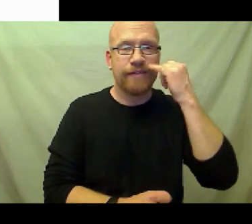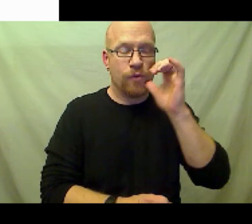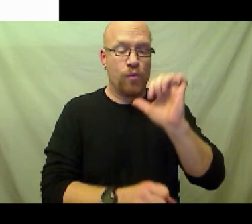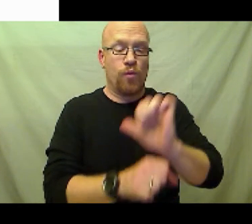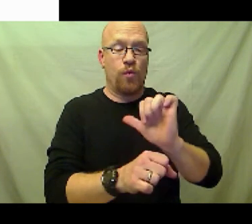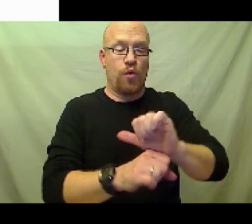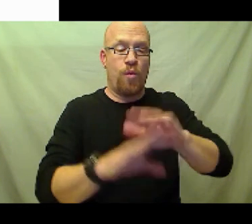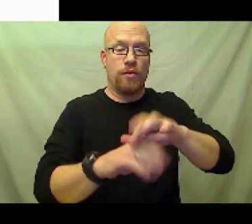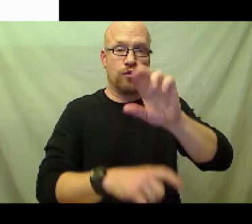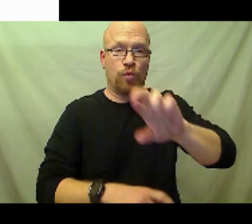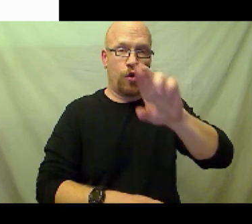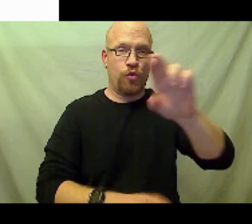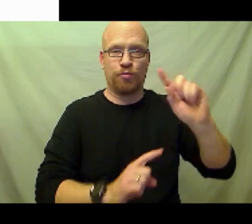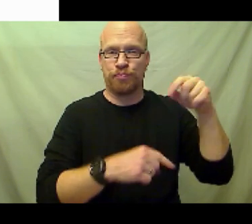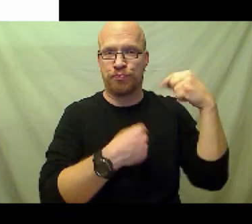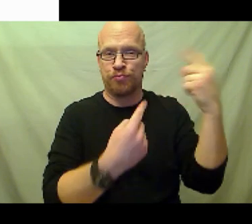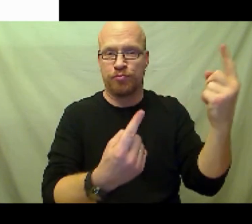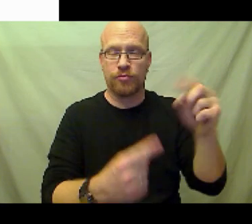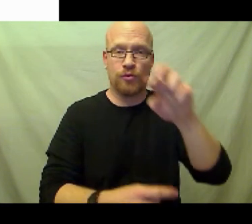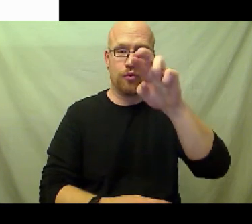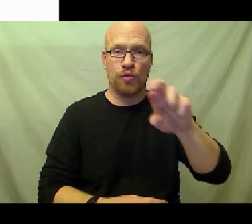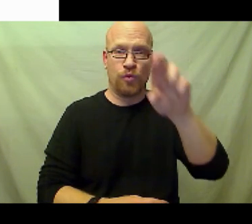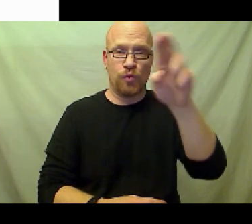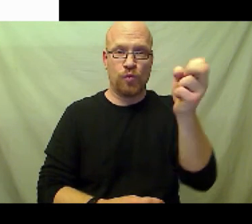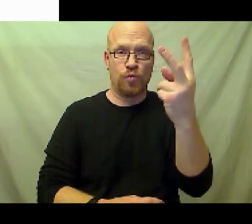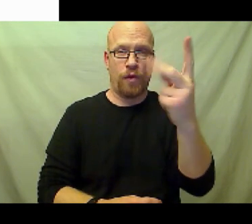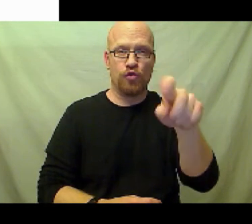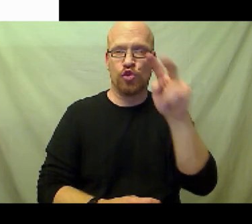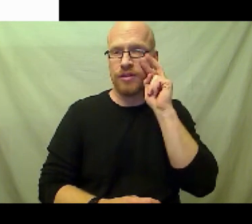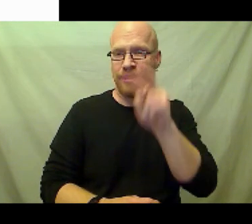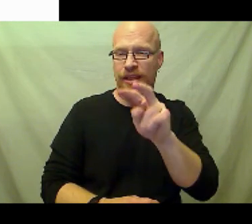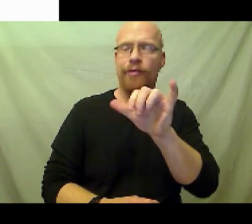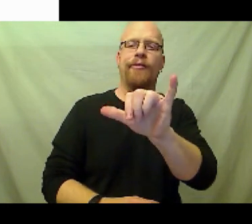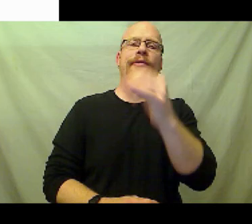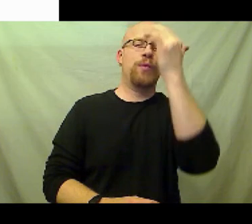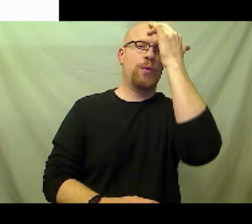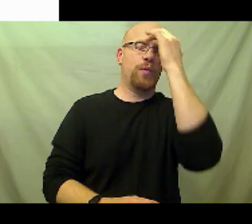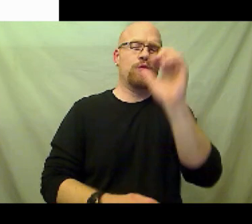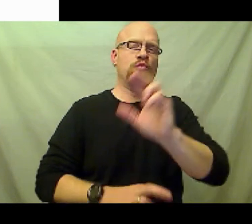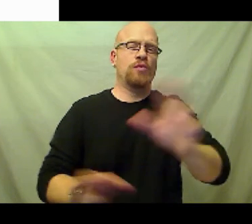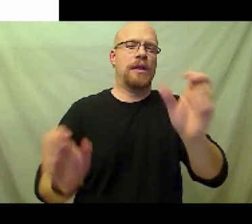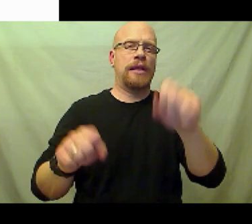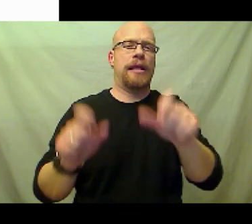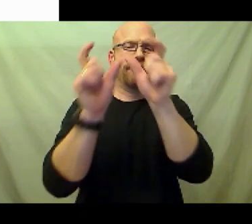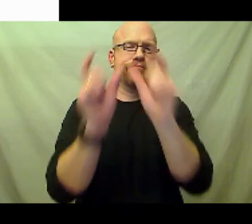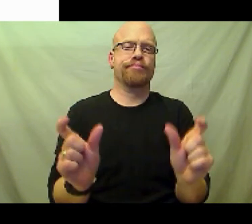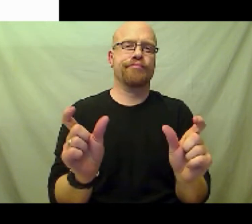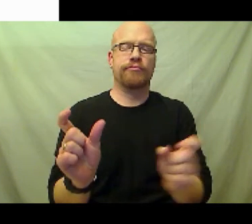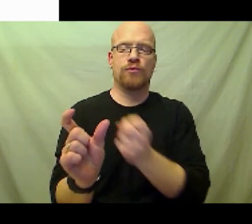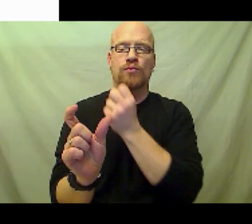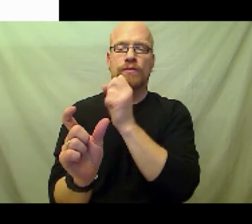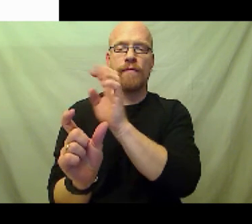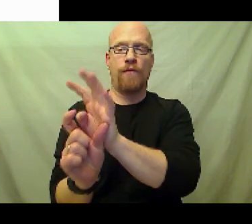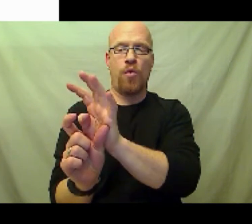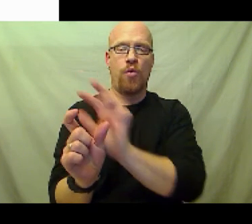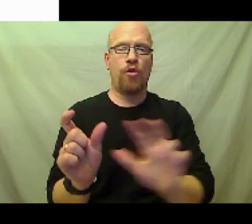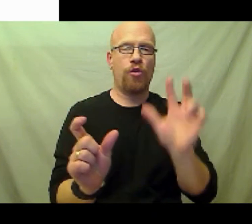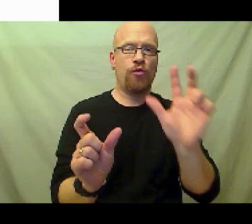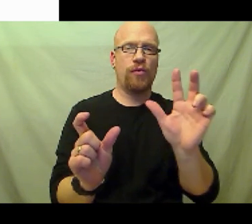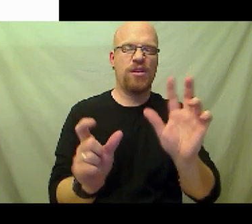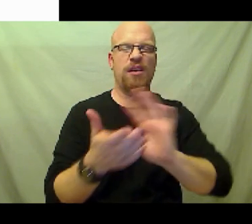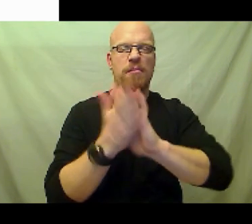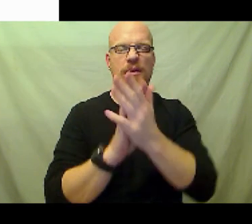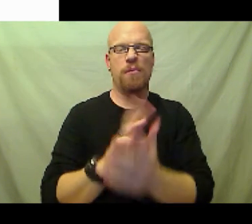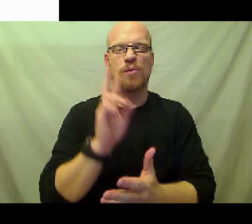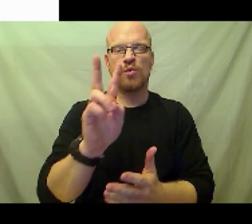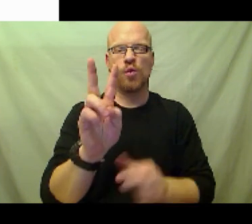Now, if we're working on the square root, we've been working on those and on simplifying them. You should see 12 and know that it can be split up into